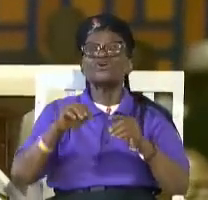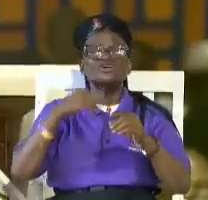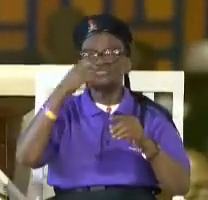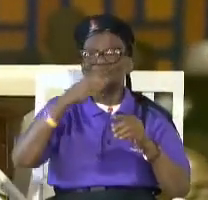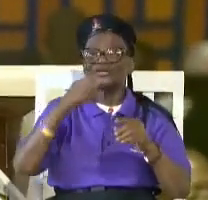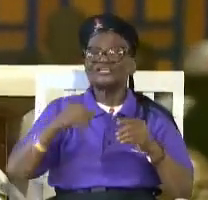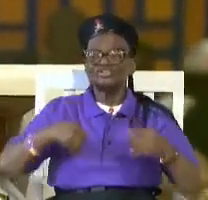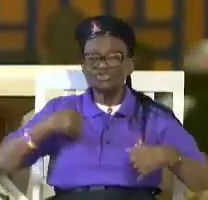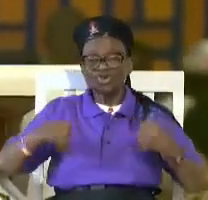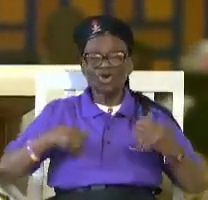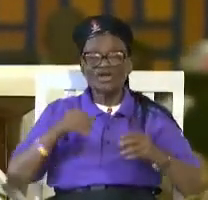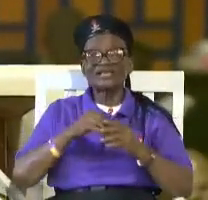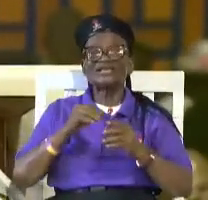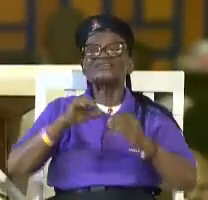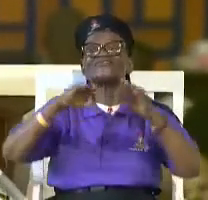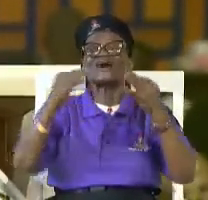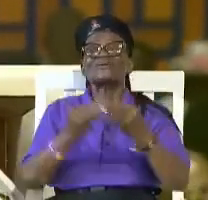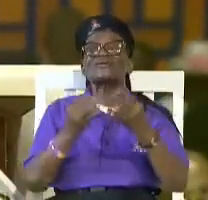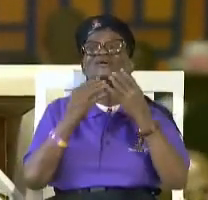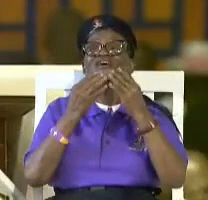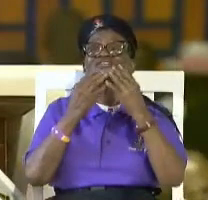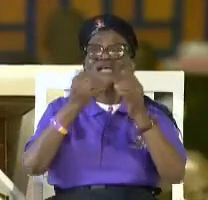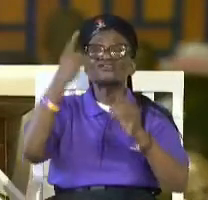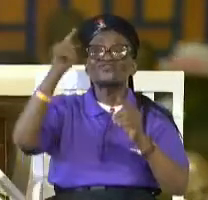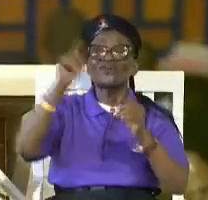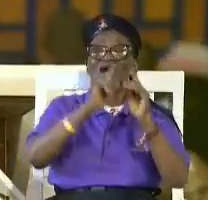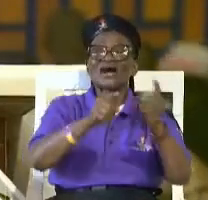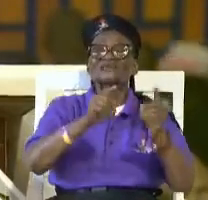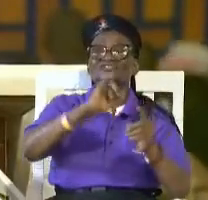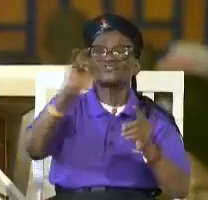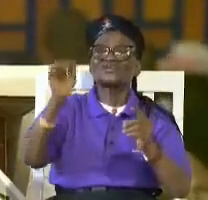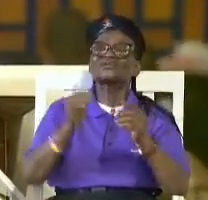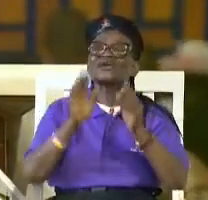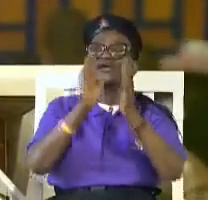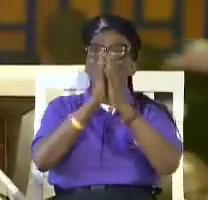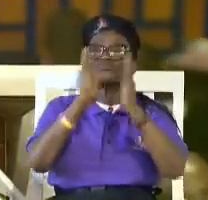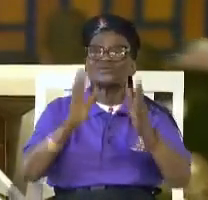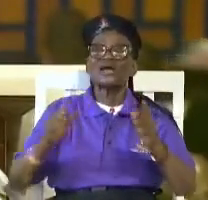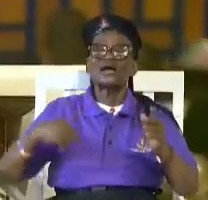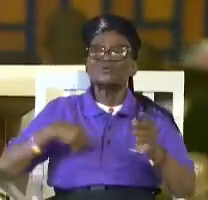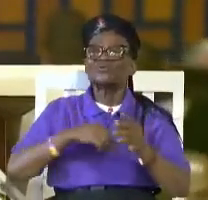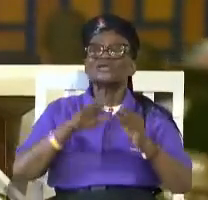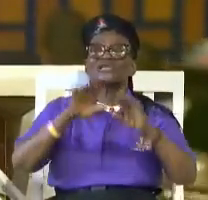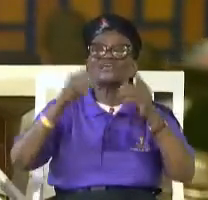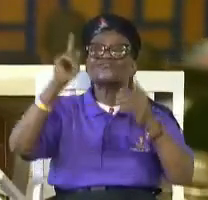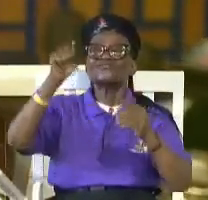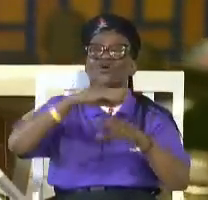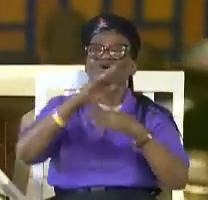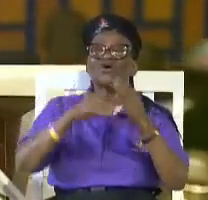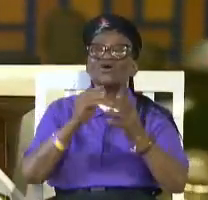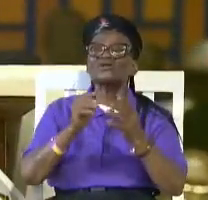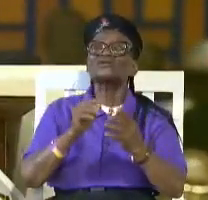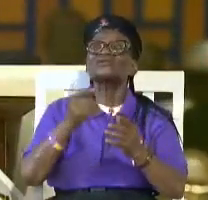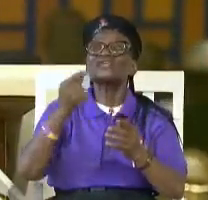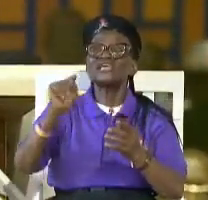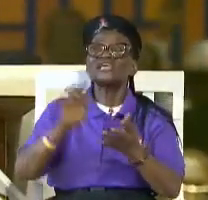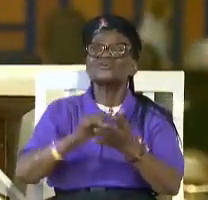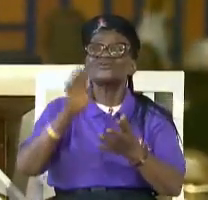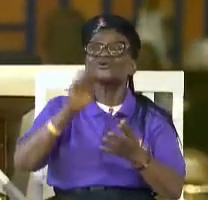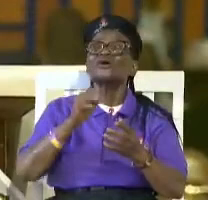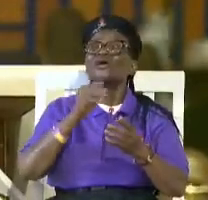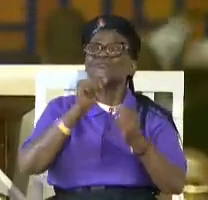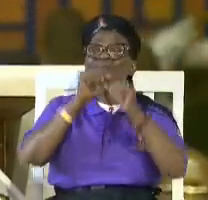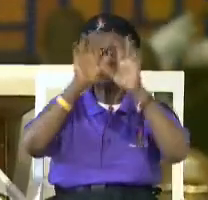for answering prayers. Thank you, Most High God. We give you all the praise and all the glory. Blessed be your